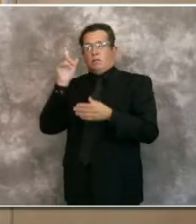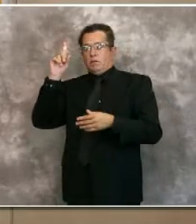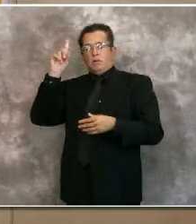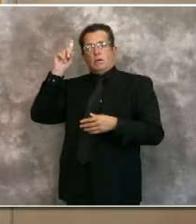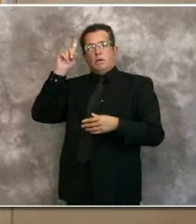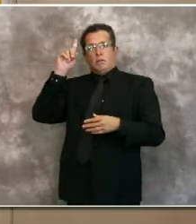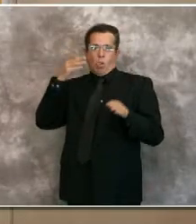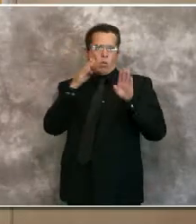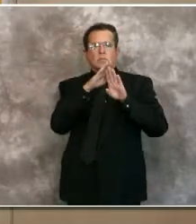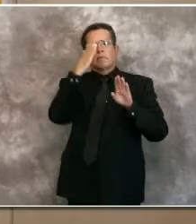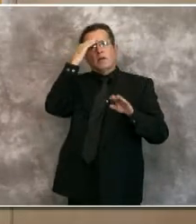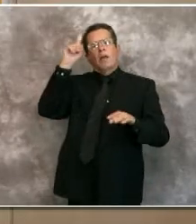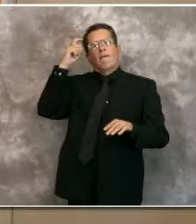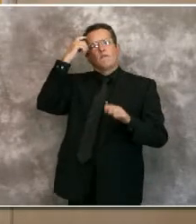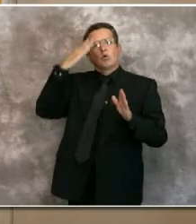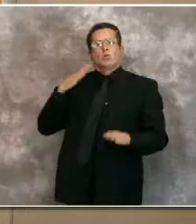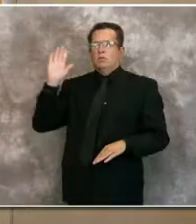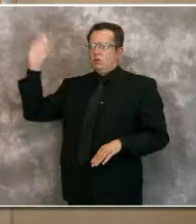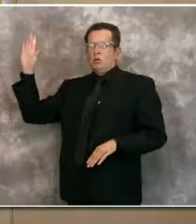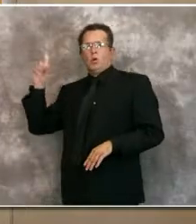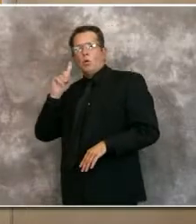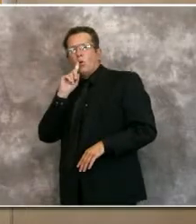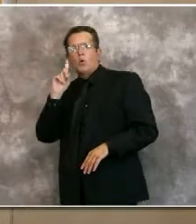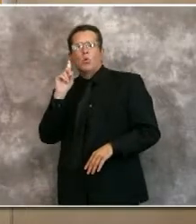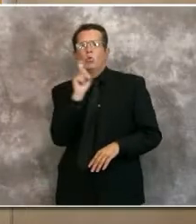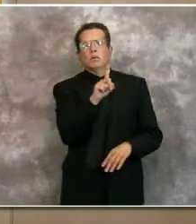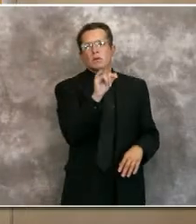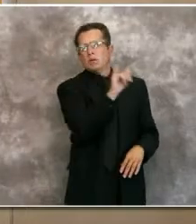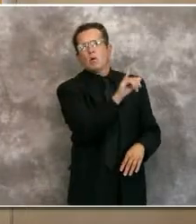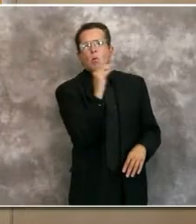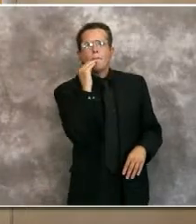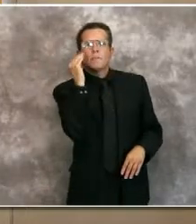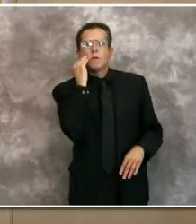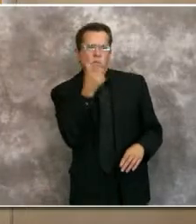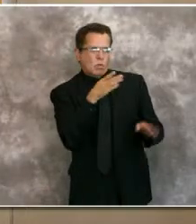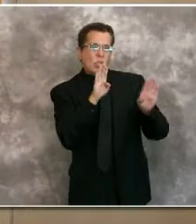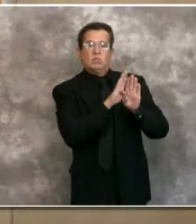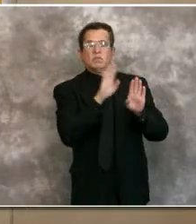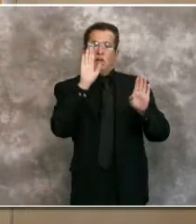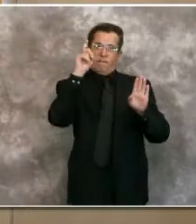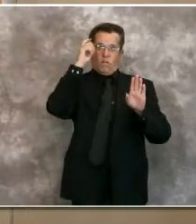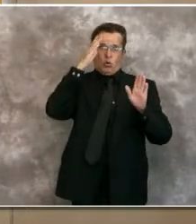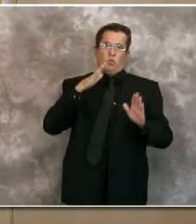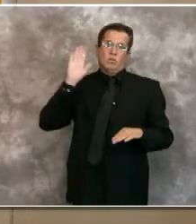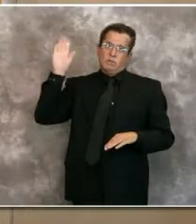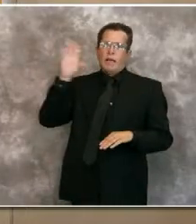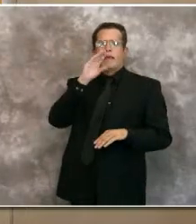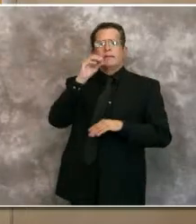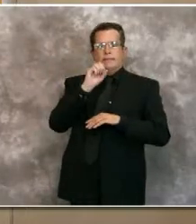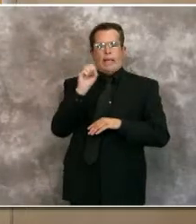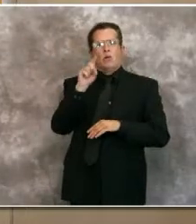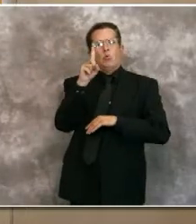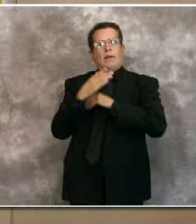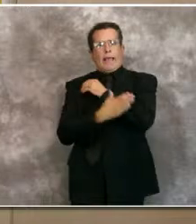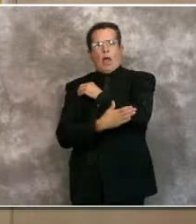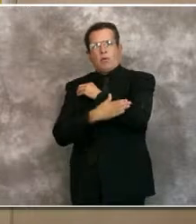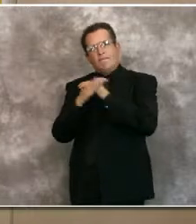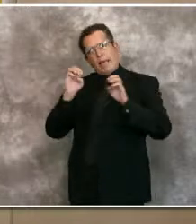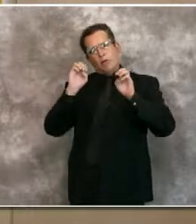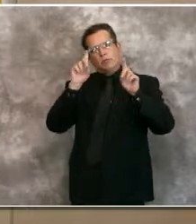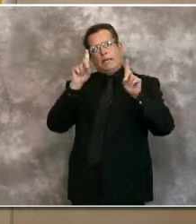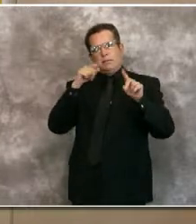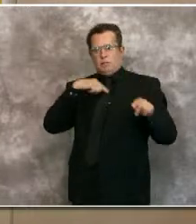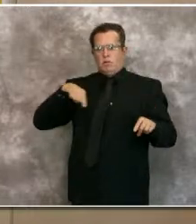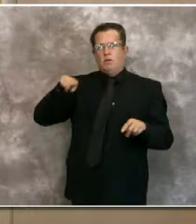stay-at-home order, and also because the San Diego County Office of Education, collectively with the